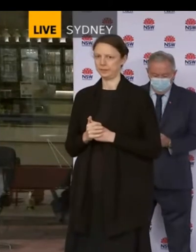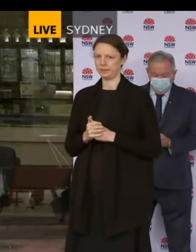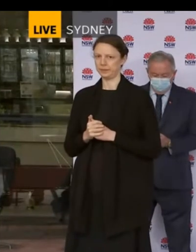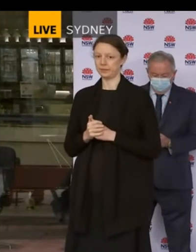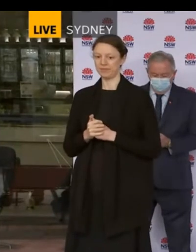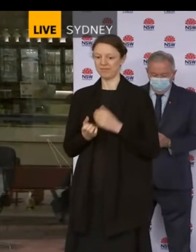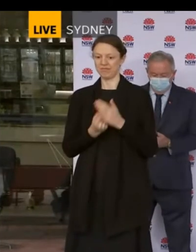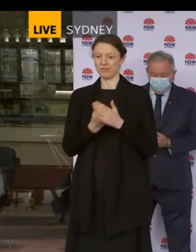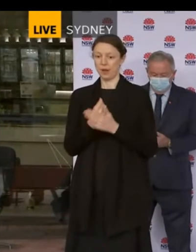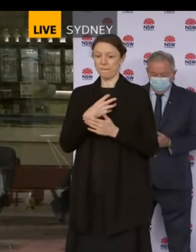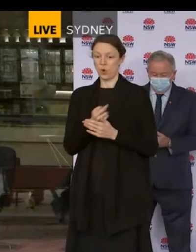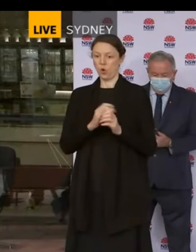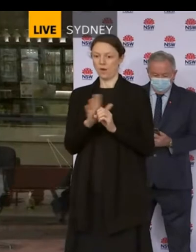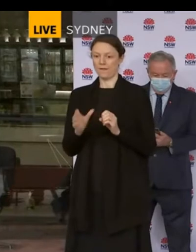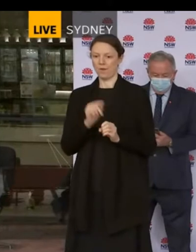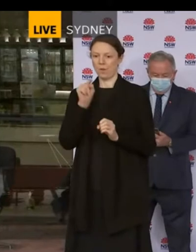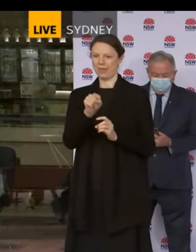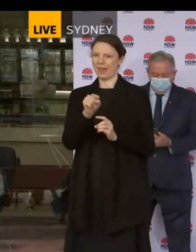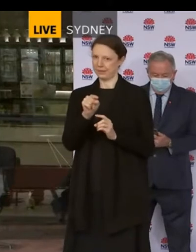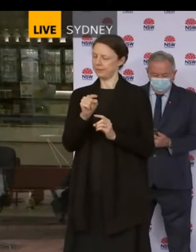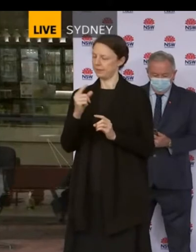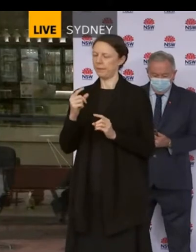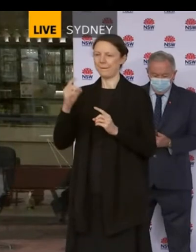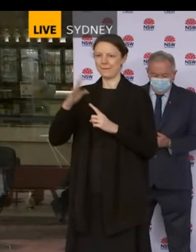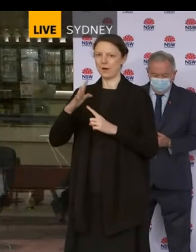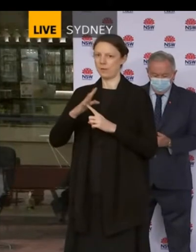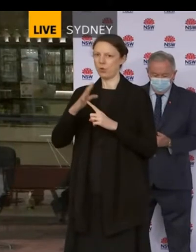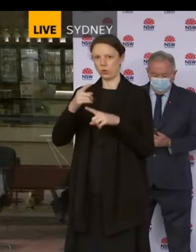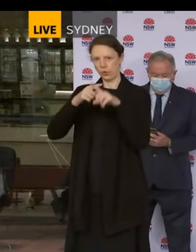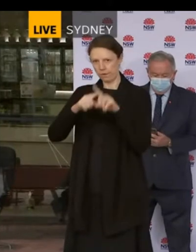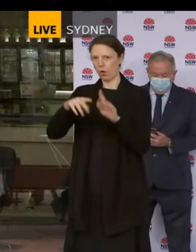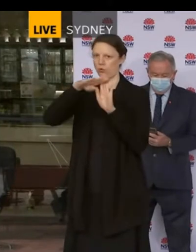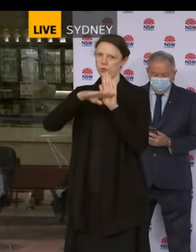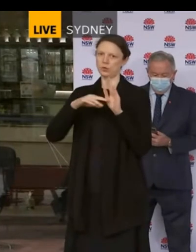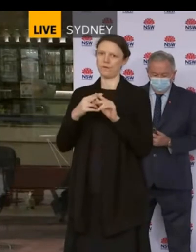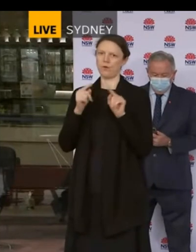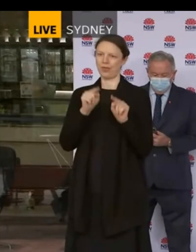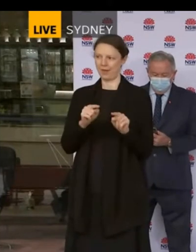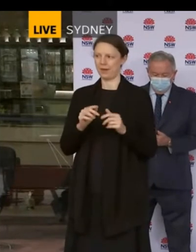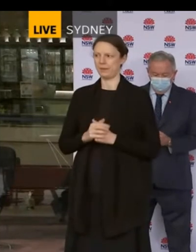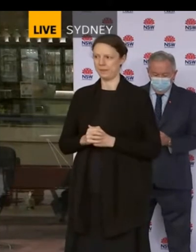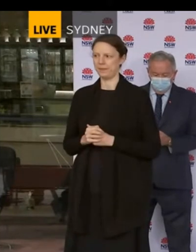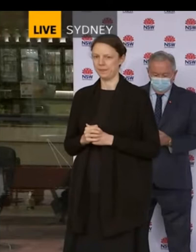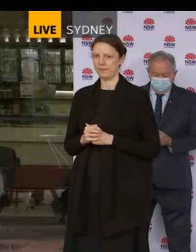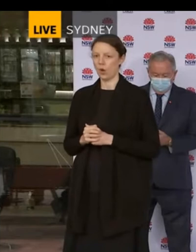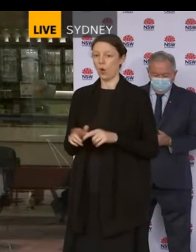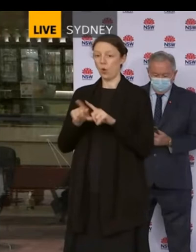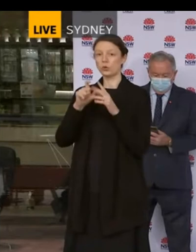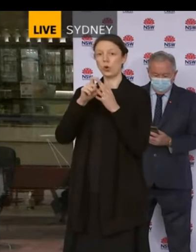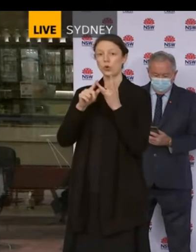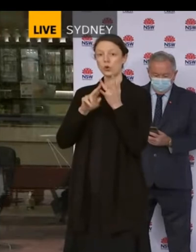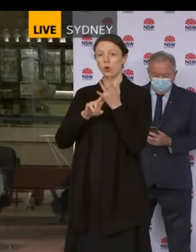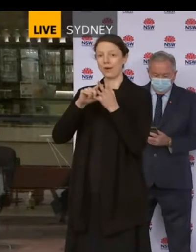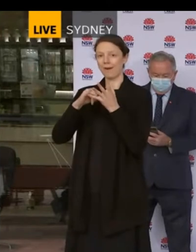in that setting, highlights the absolute importance of adhering to those guidelines. We've also had transmission confirmed at the Doncaster